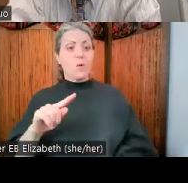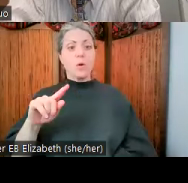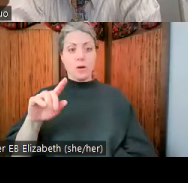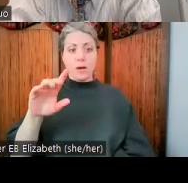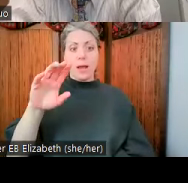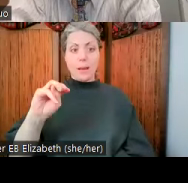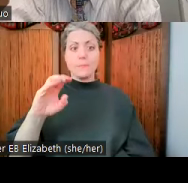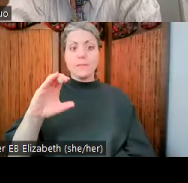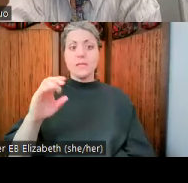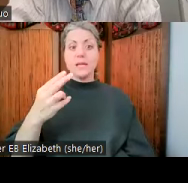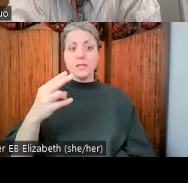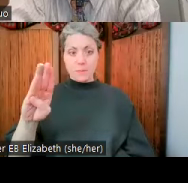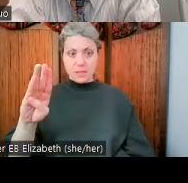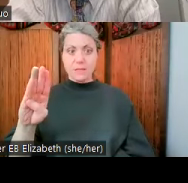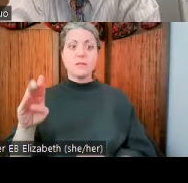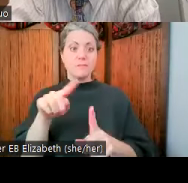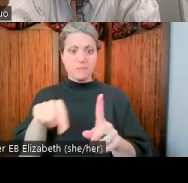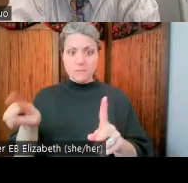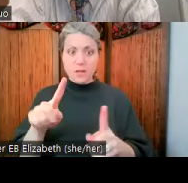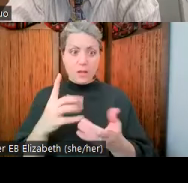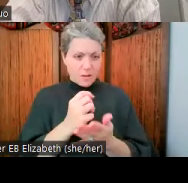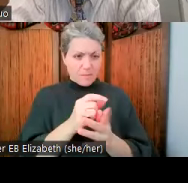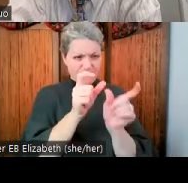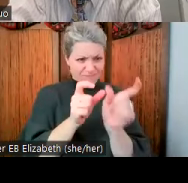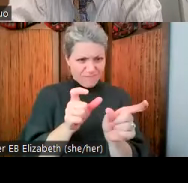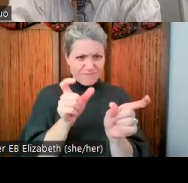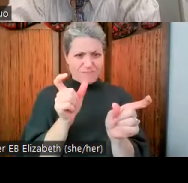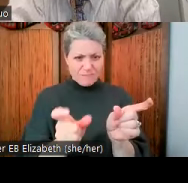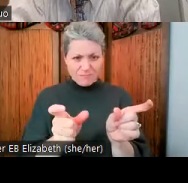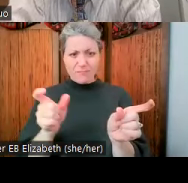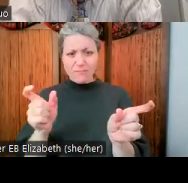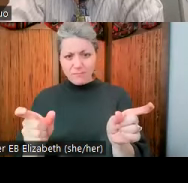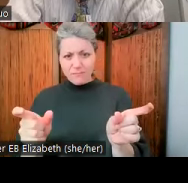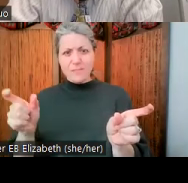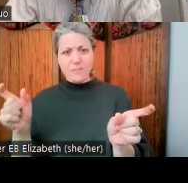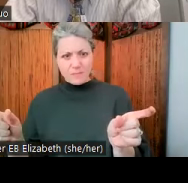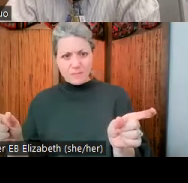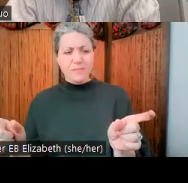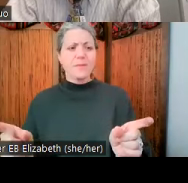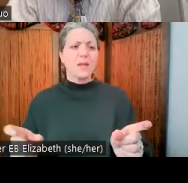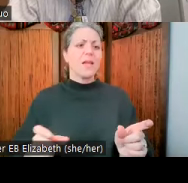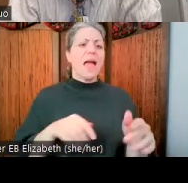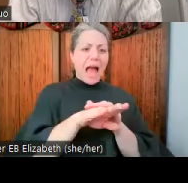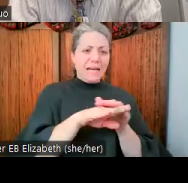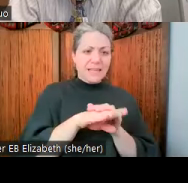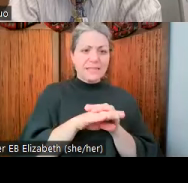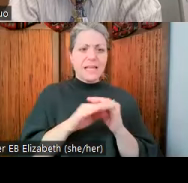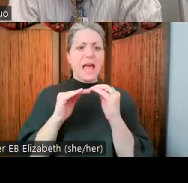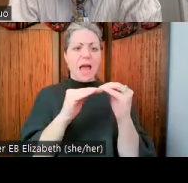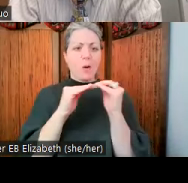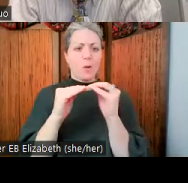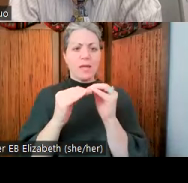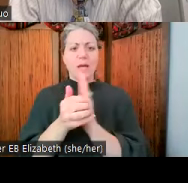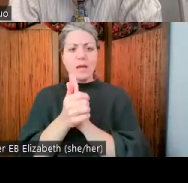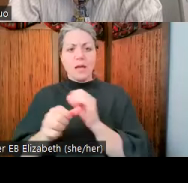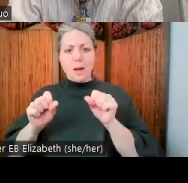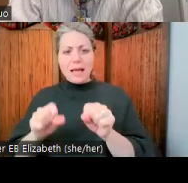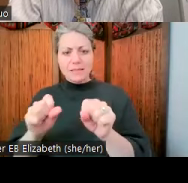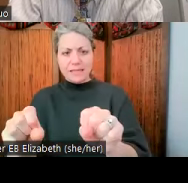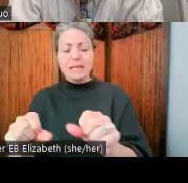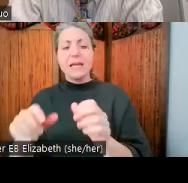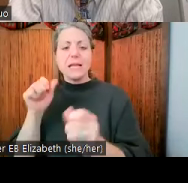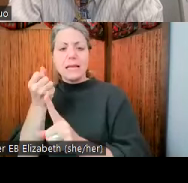strengthen in public health capacity and workforce for MCH populations, and to maximize impact through leadership, partnership, and stewardship.